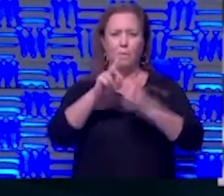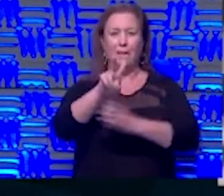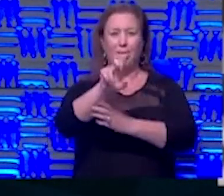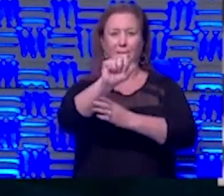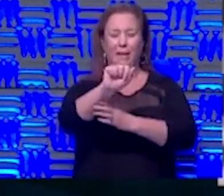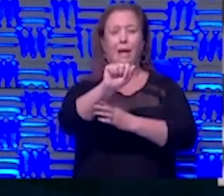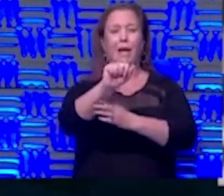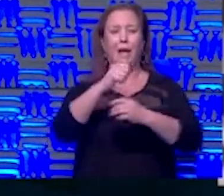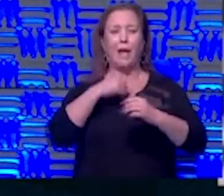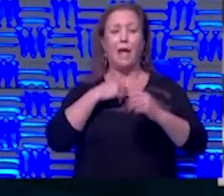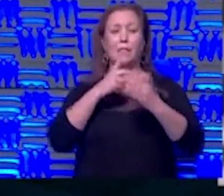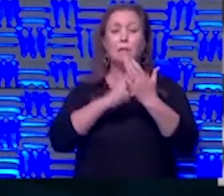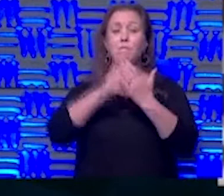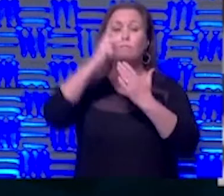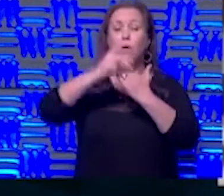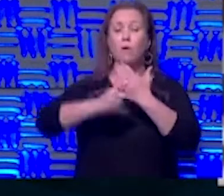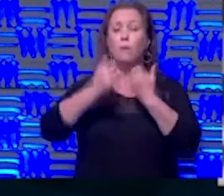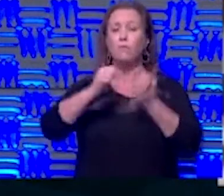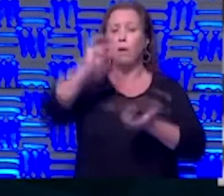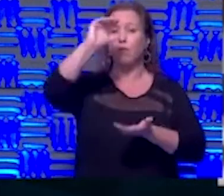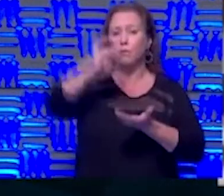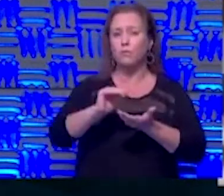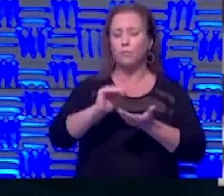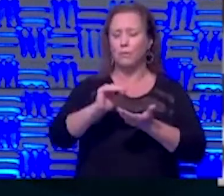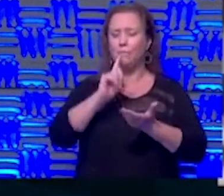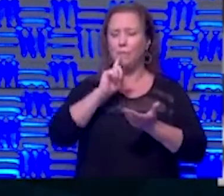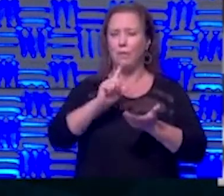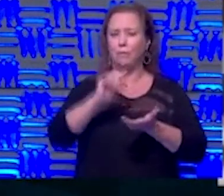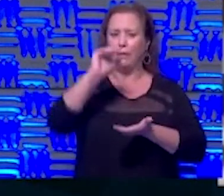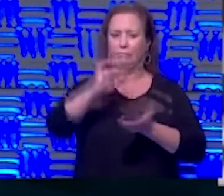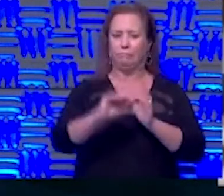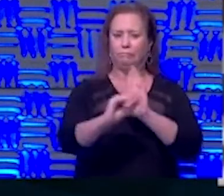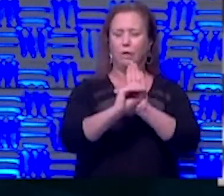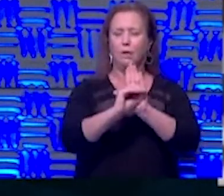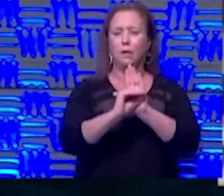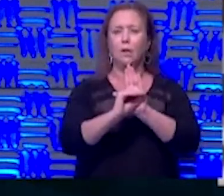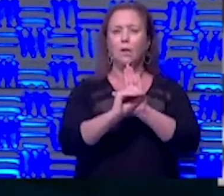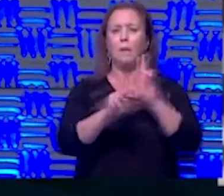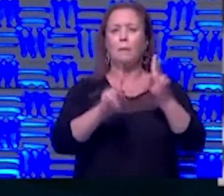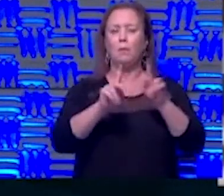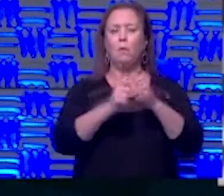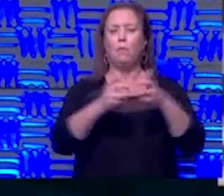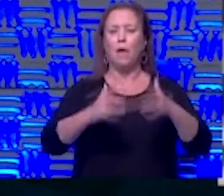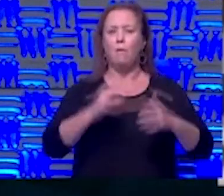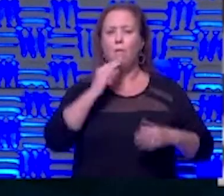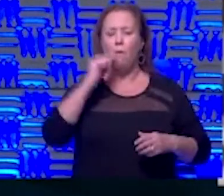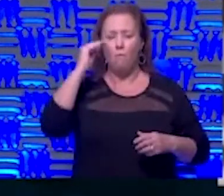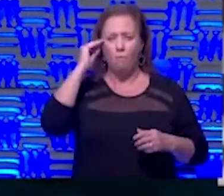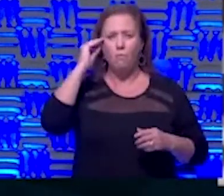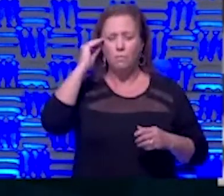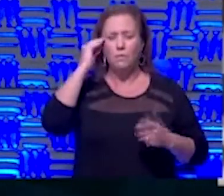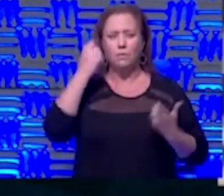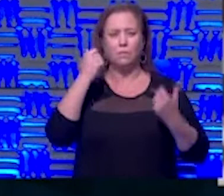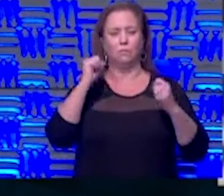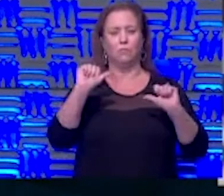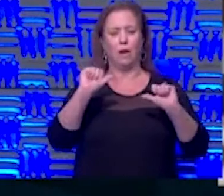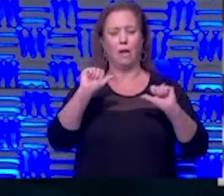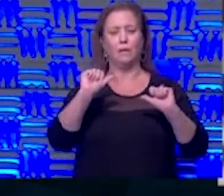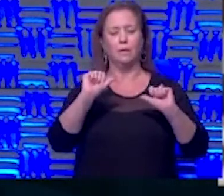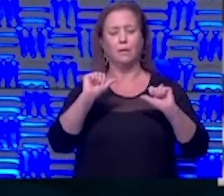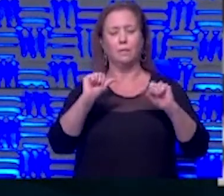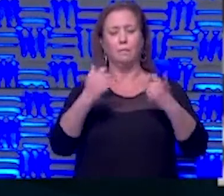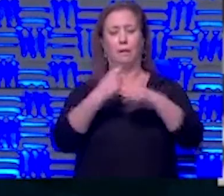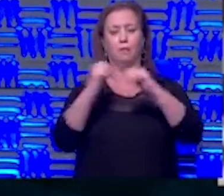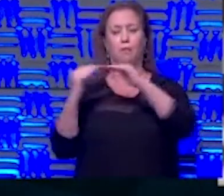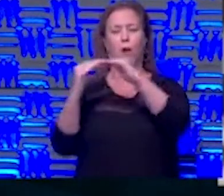significant program in trying to reduce and eliminate homelessness. And you could certainly add to the idea of equality